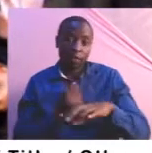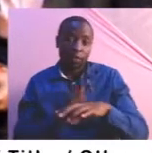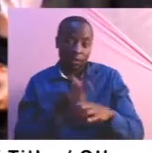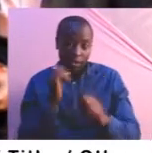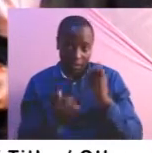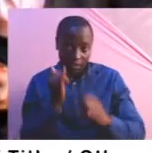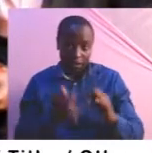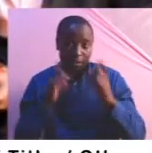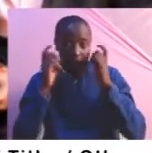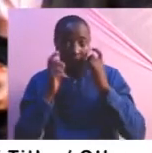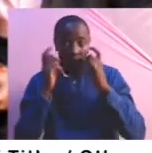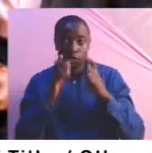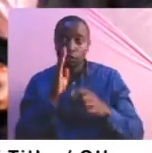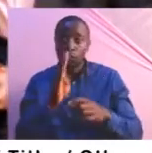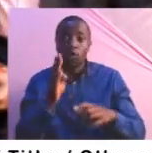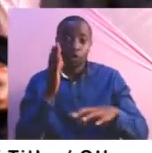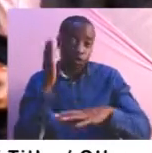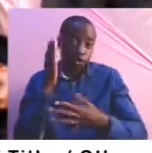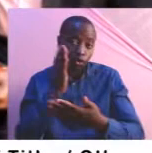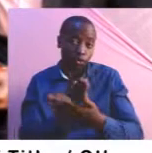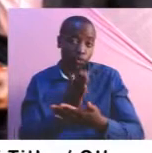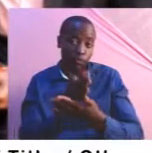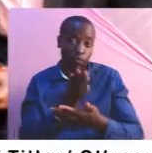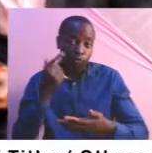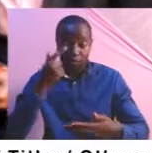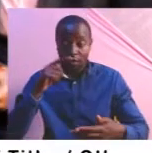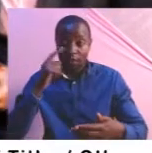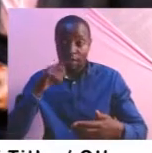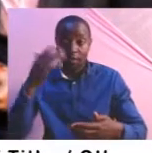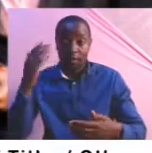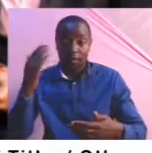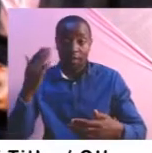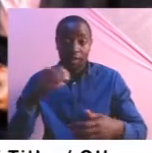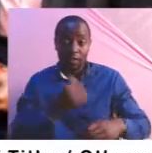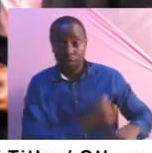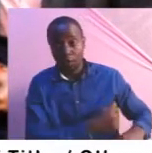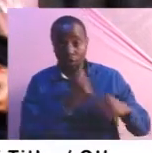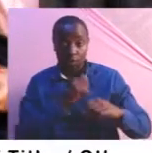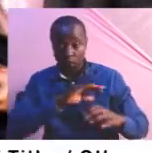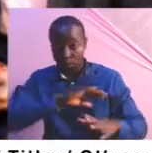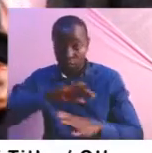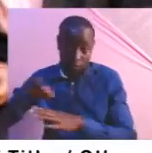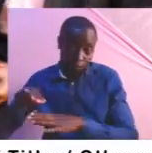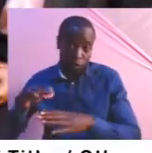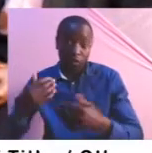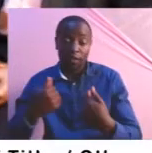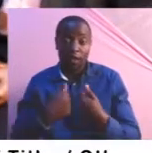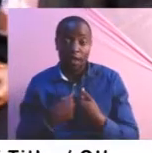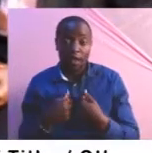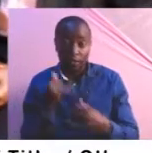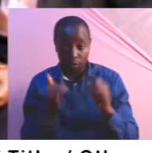sin to be true. The funny thing is that the sword is not taken out of our way. We have to face